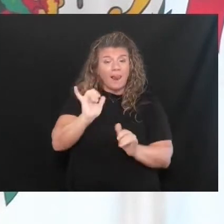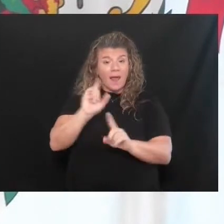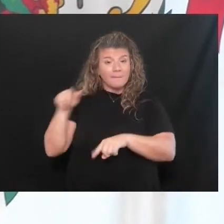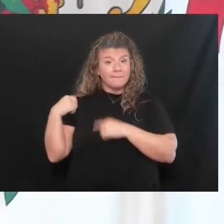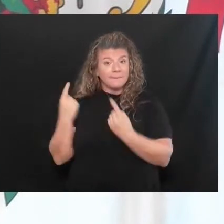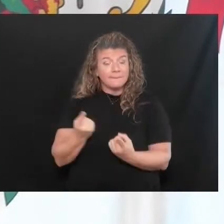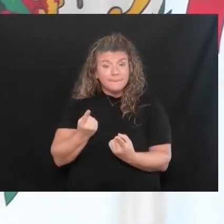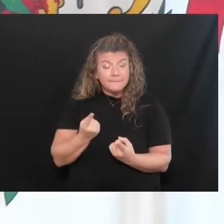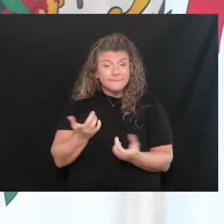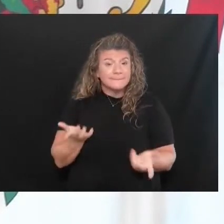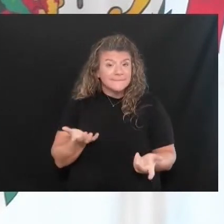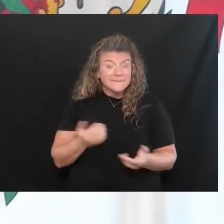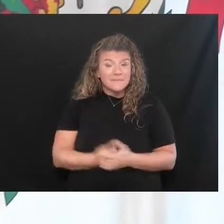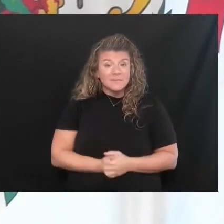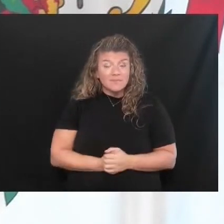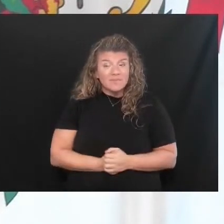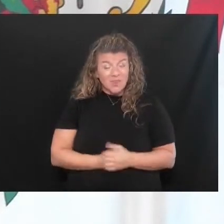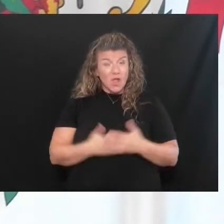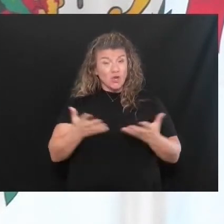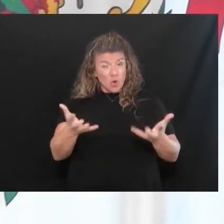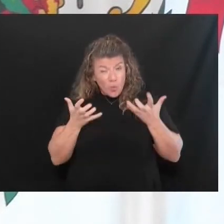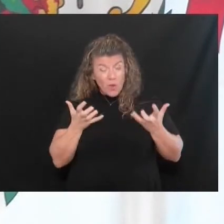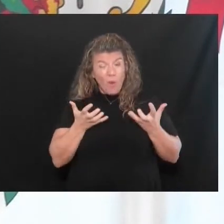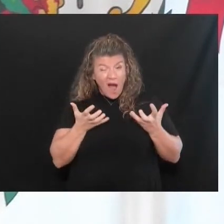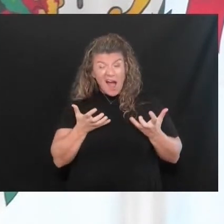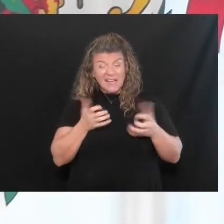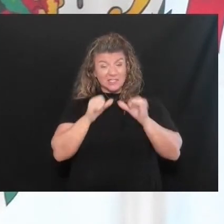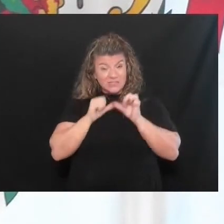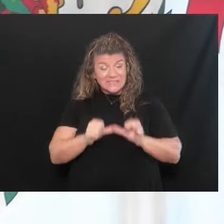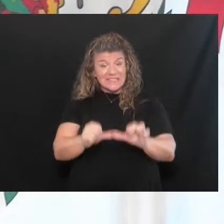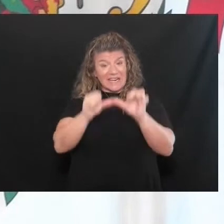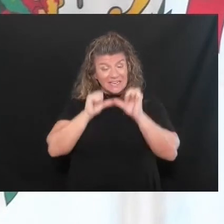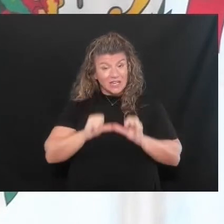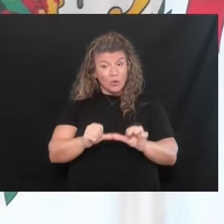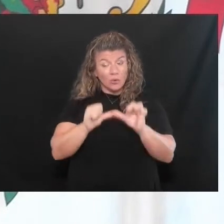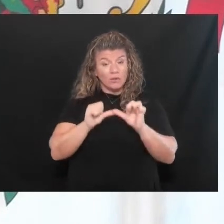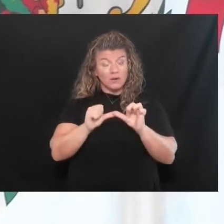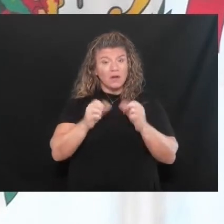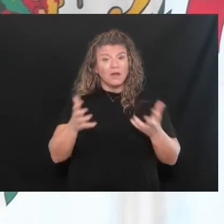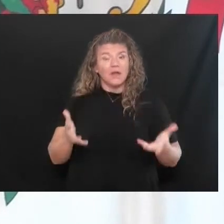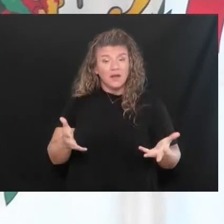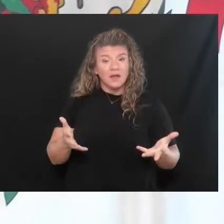had? I mean, do we want to continue?